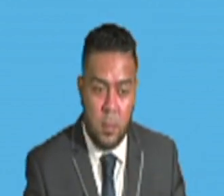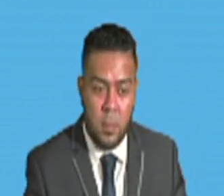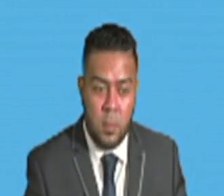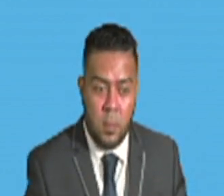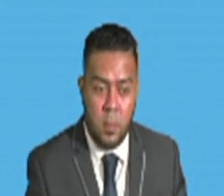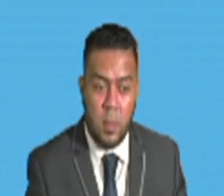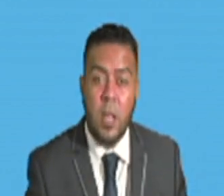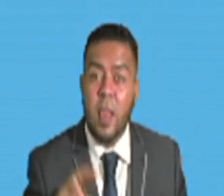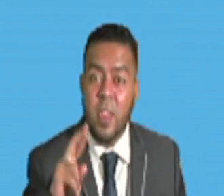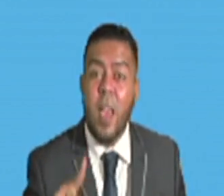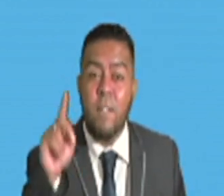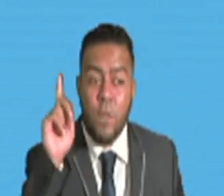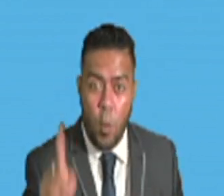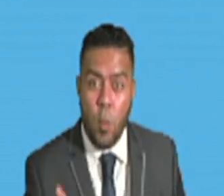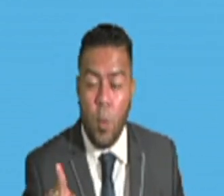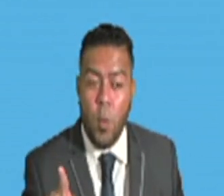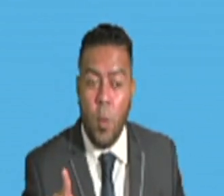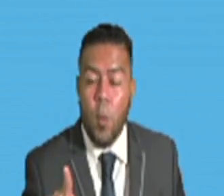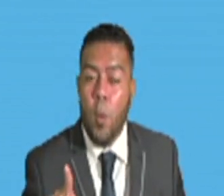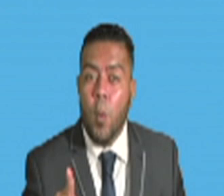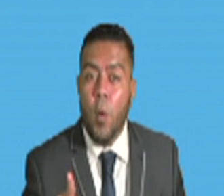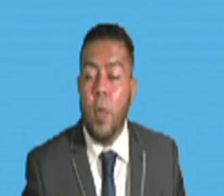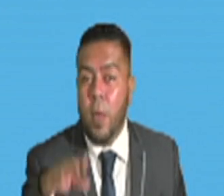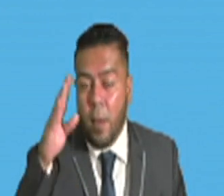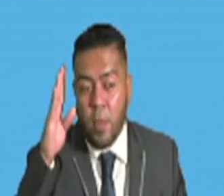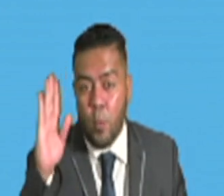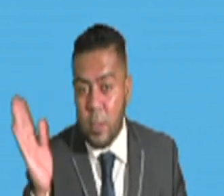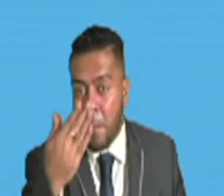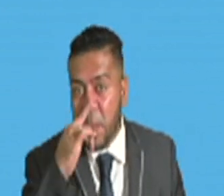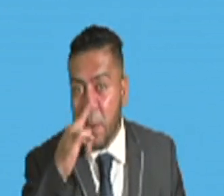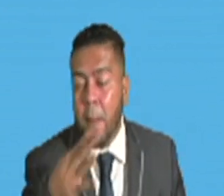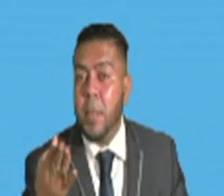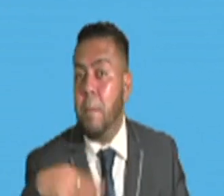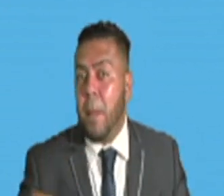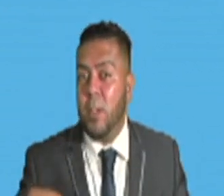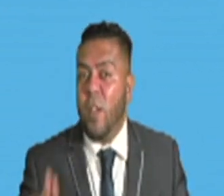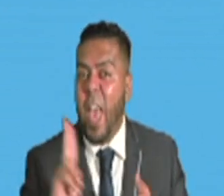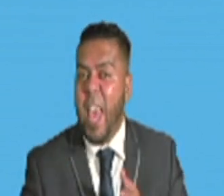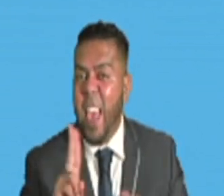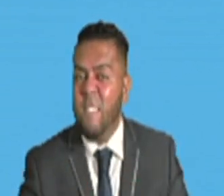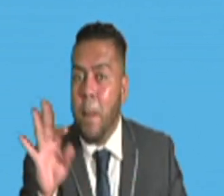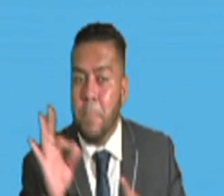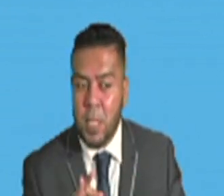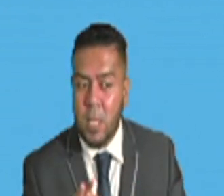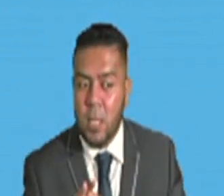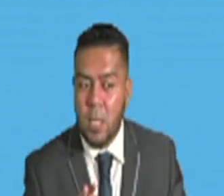said, therefore, as a result of Itauke people being members of NFP, NFP cannot be